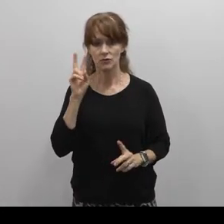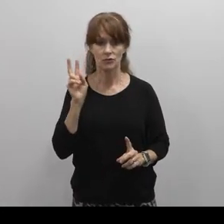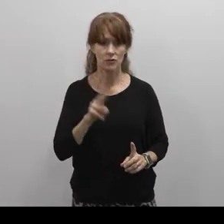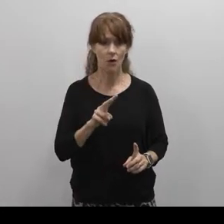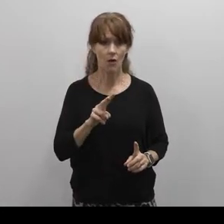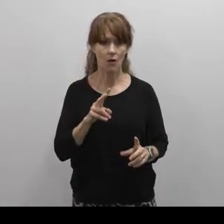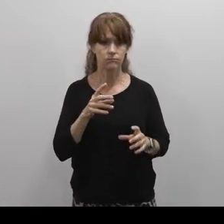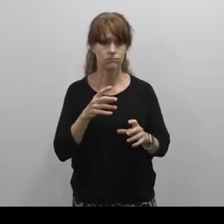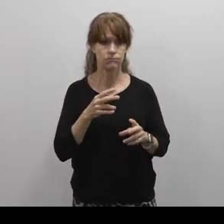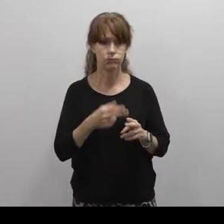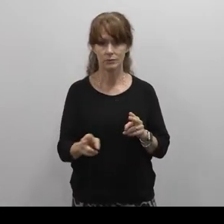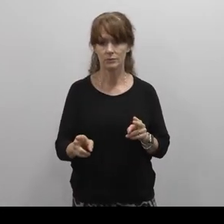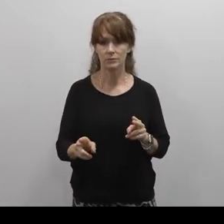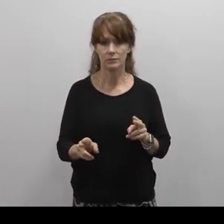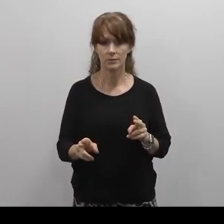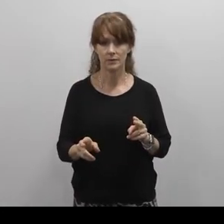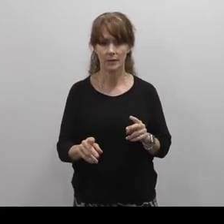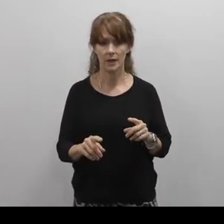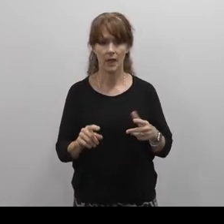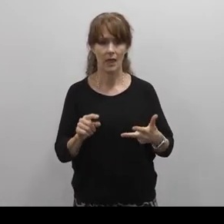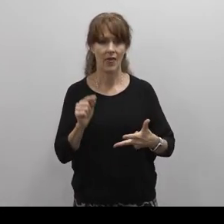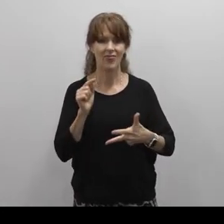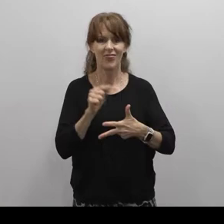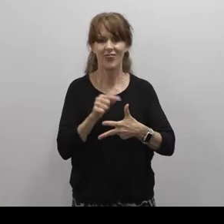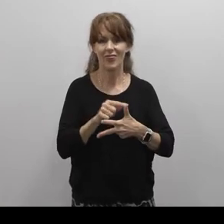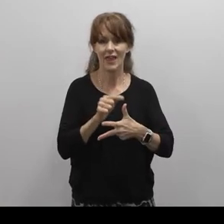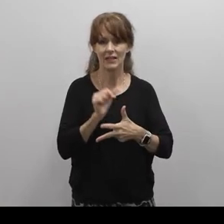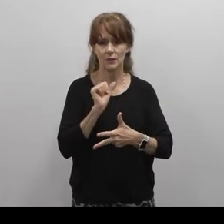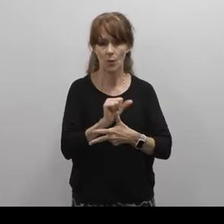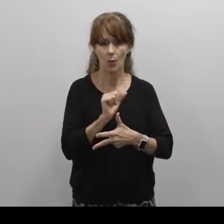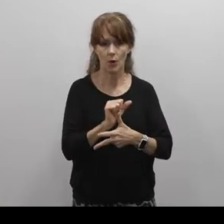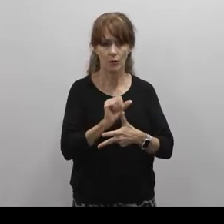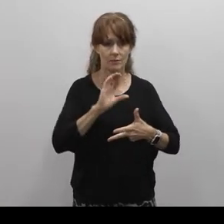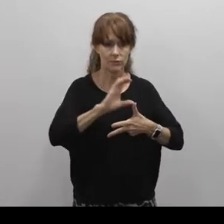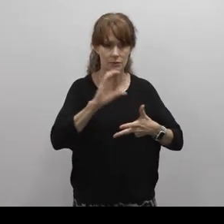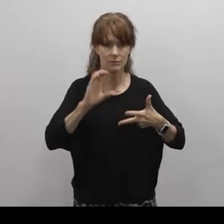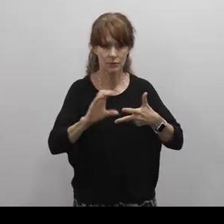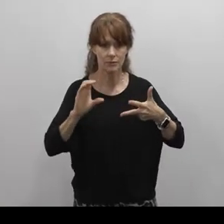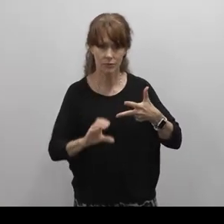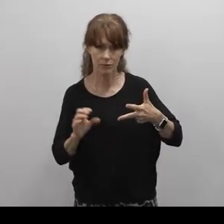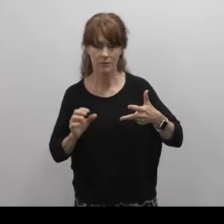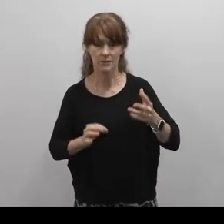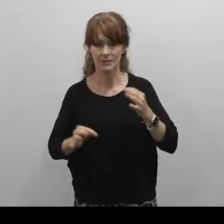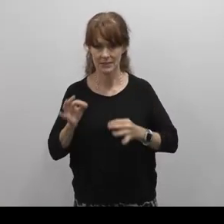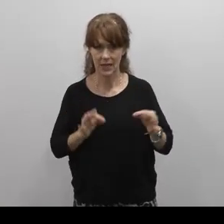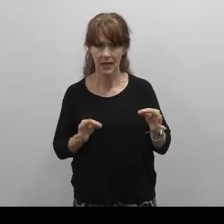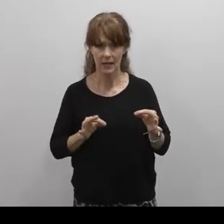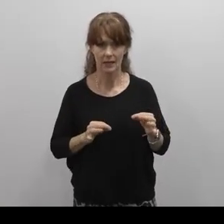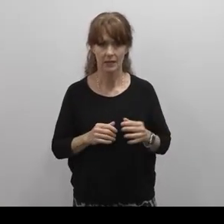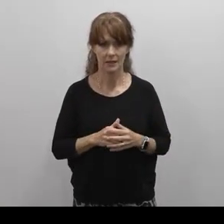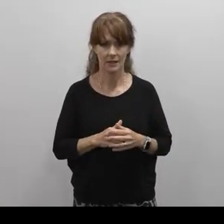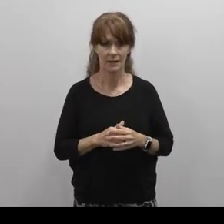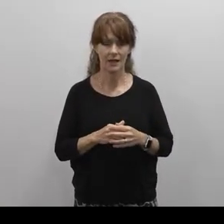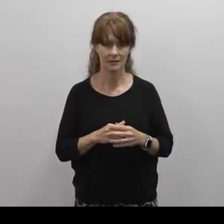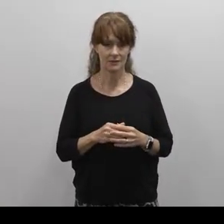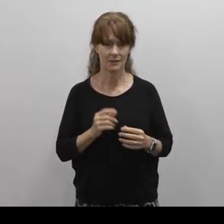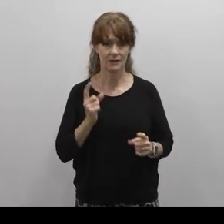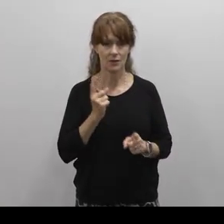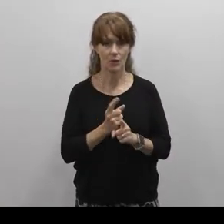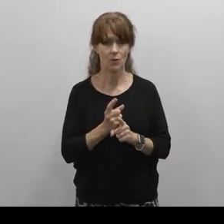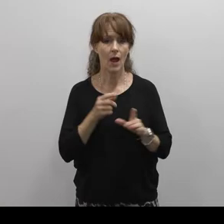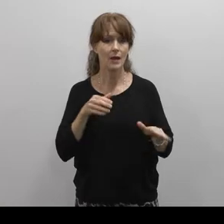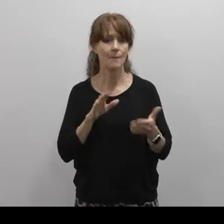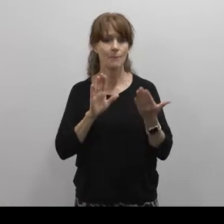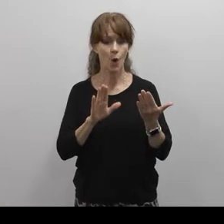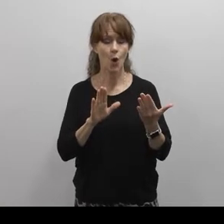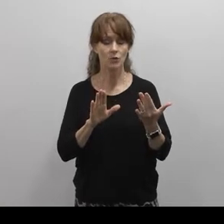was, let's start taking this particular work in digestible chunks also. So we thought the right approach at this point in time is